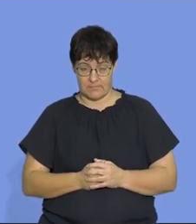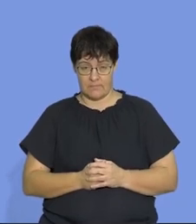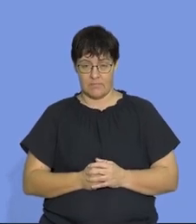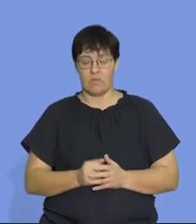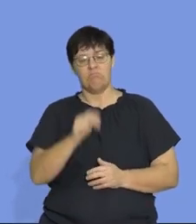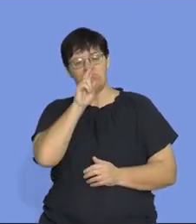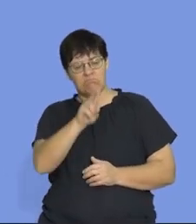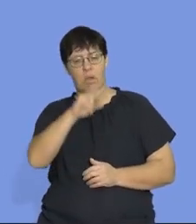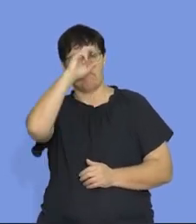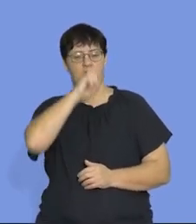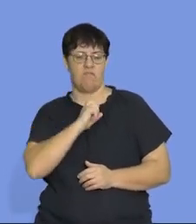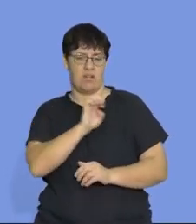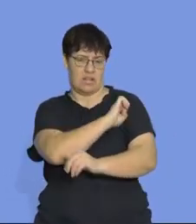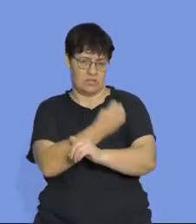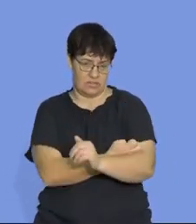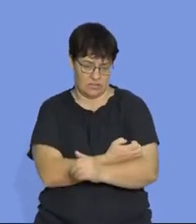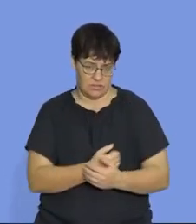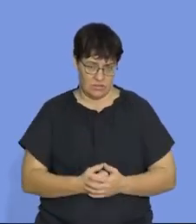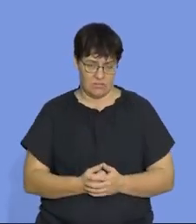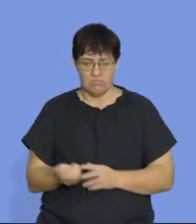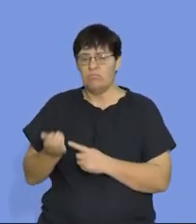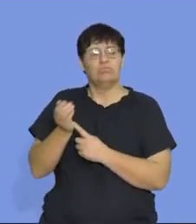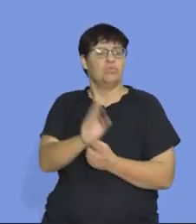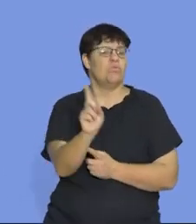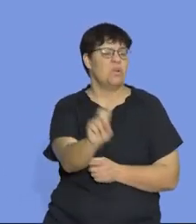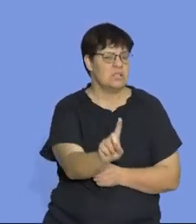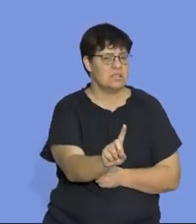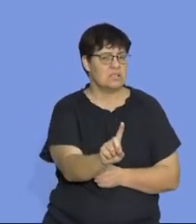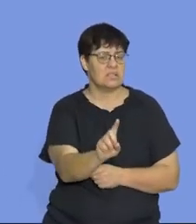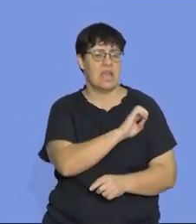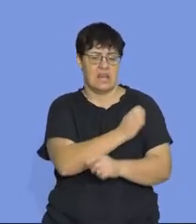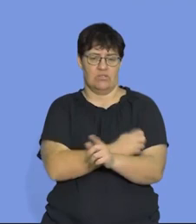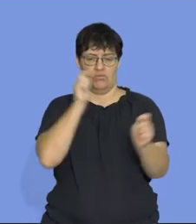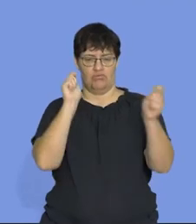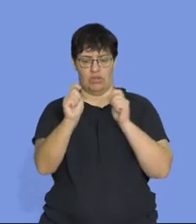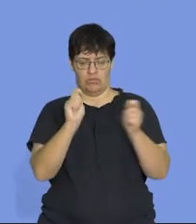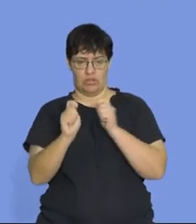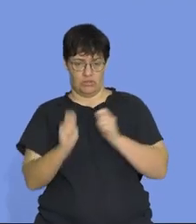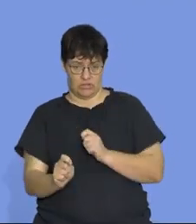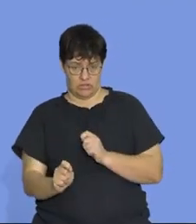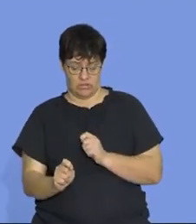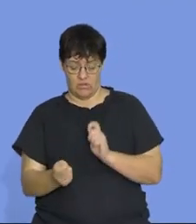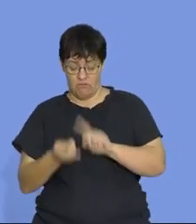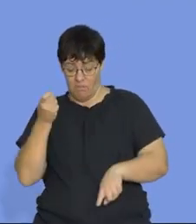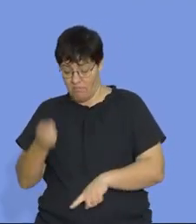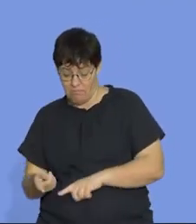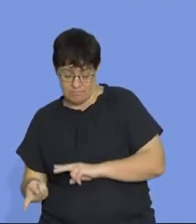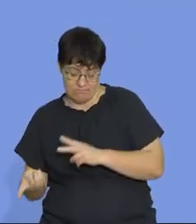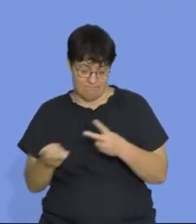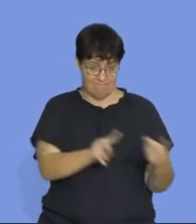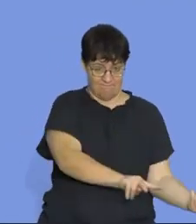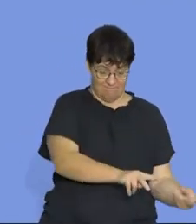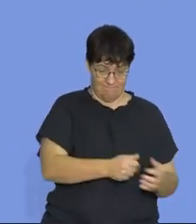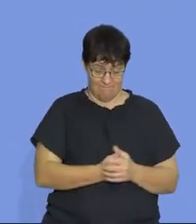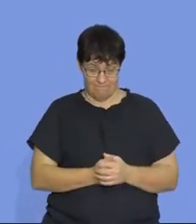energy profiles, which actually show the changes in energy, okay, from when we start with the